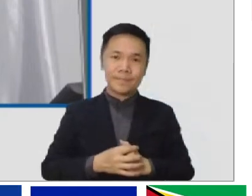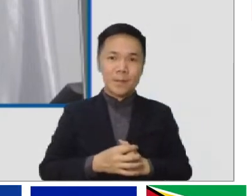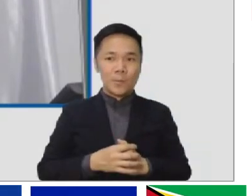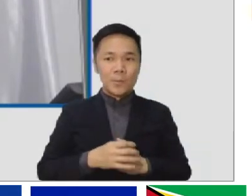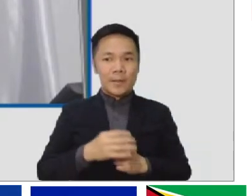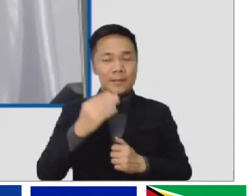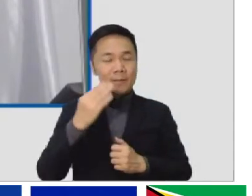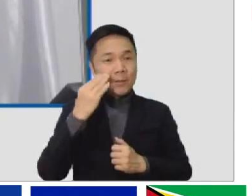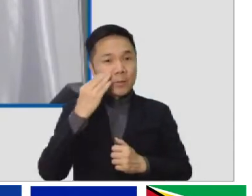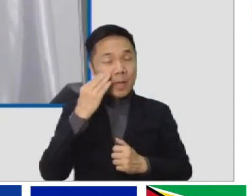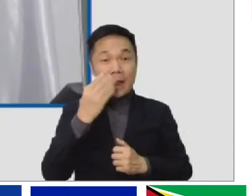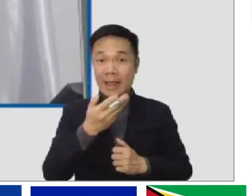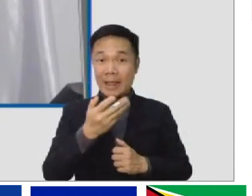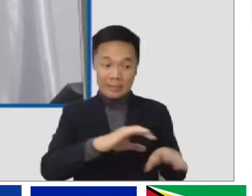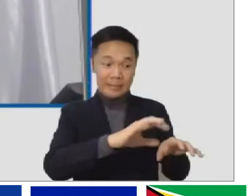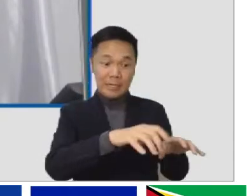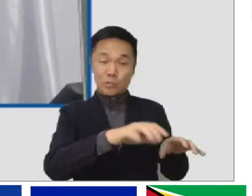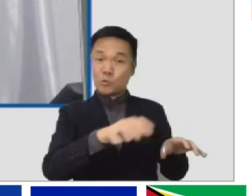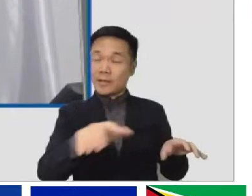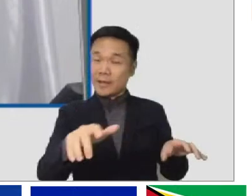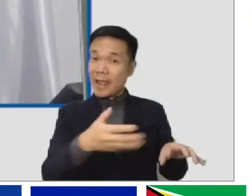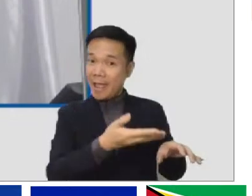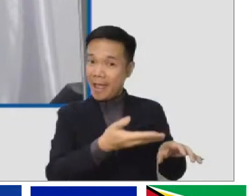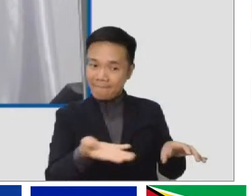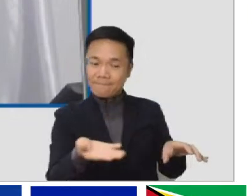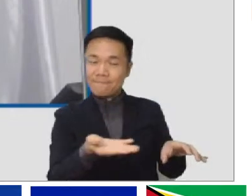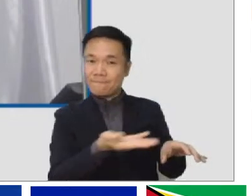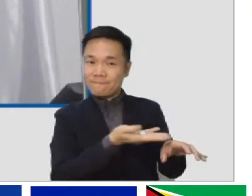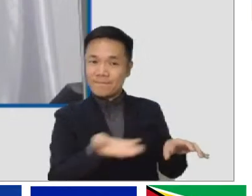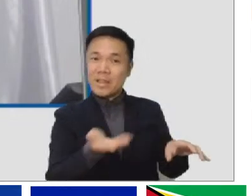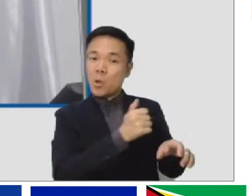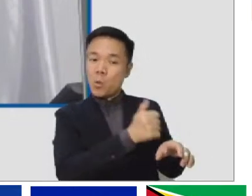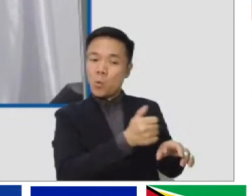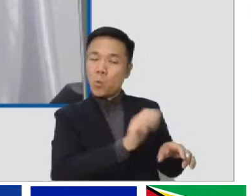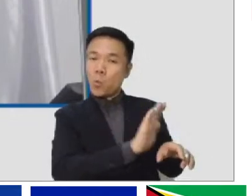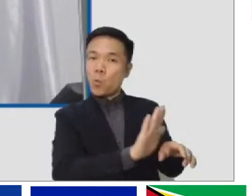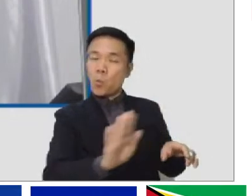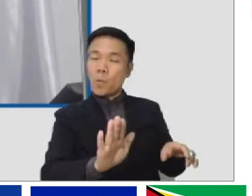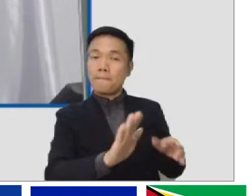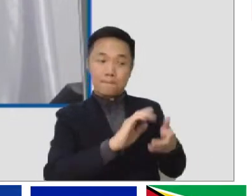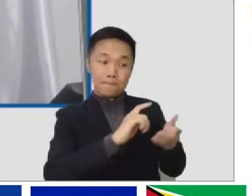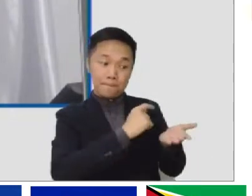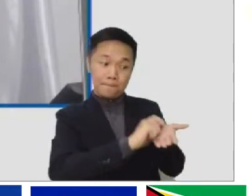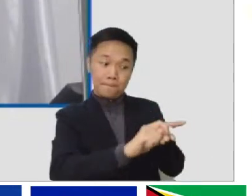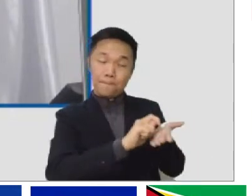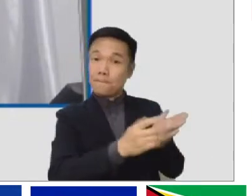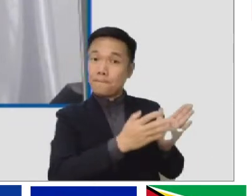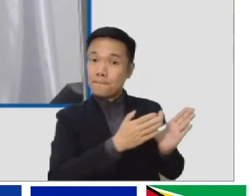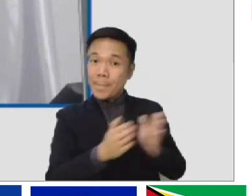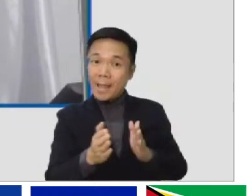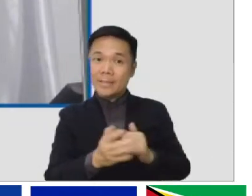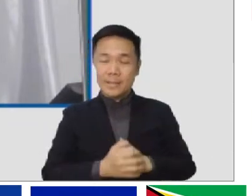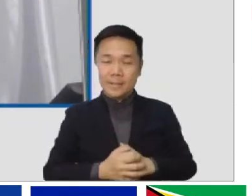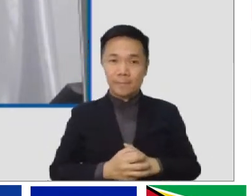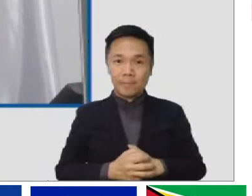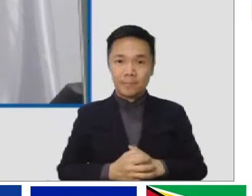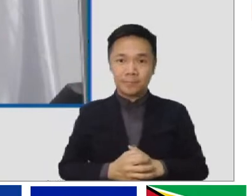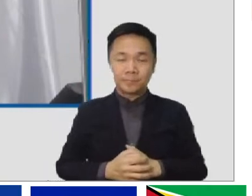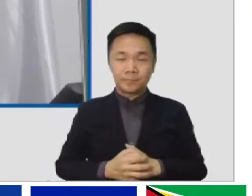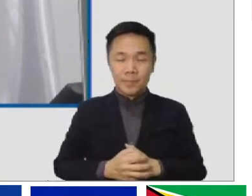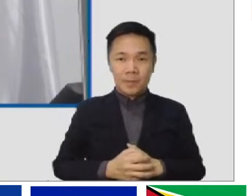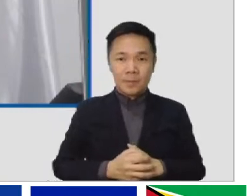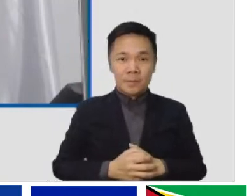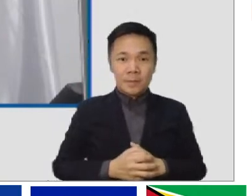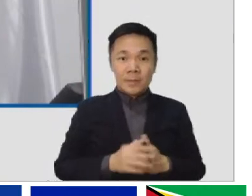our national plans, and we have also defined very specific points such as a national risk management plan in order to